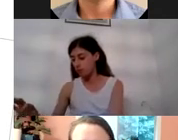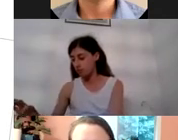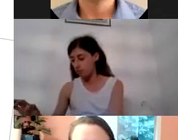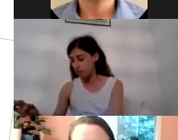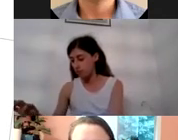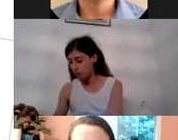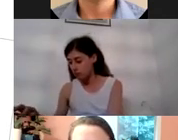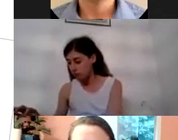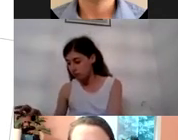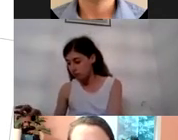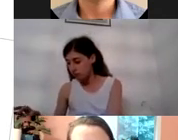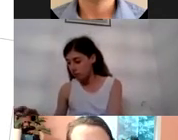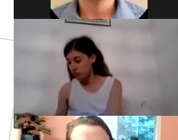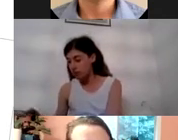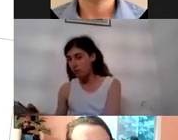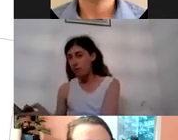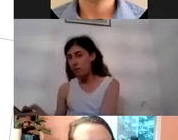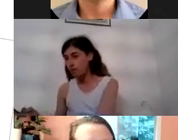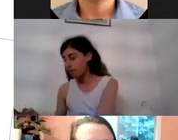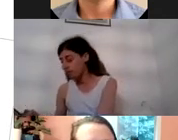provide gender-affirming care.